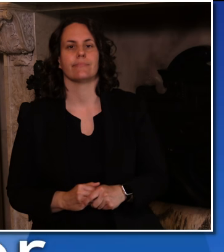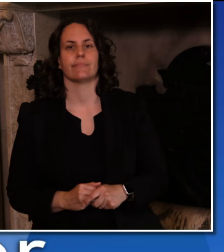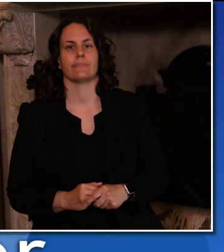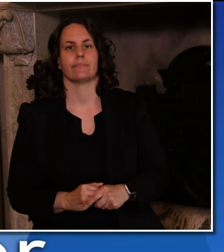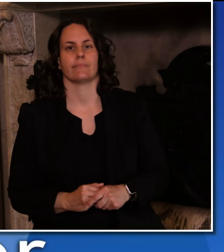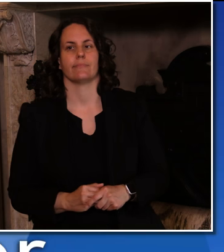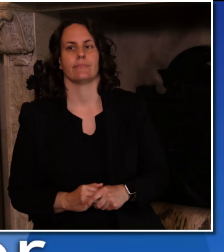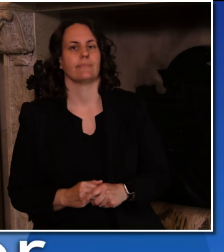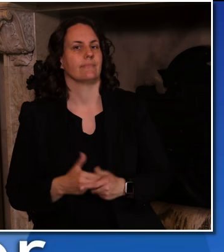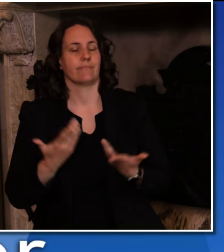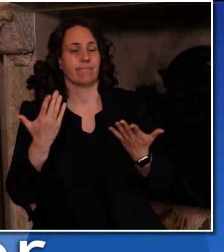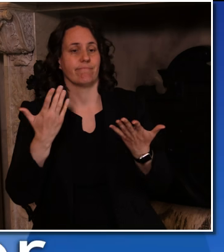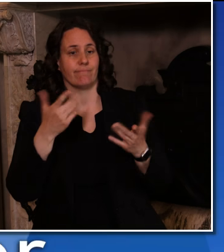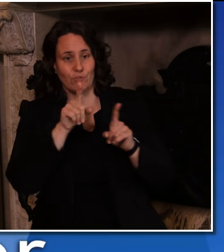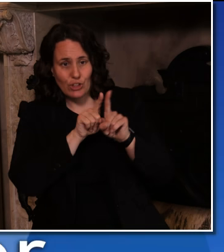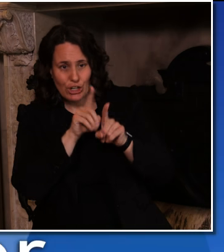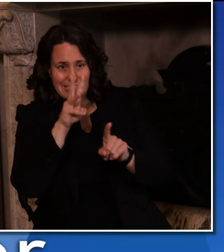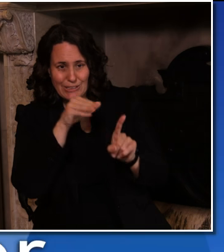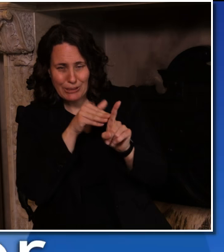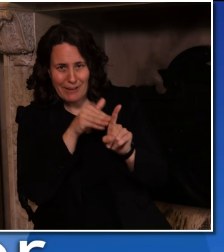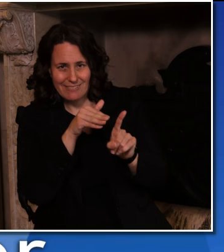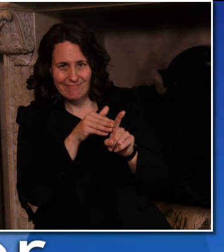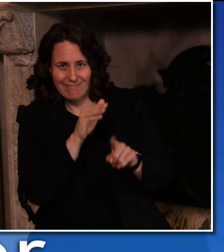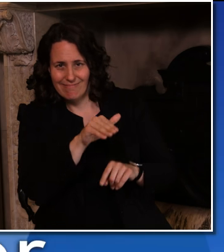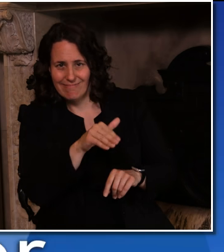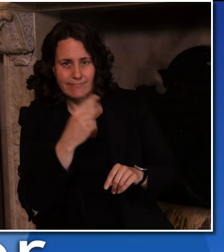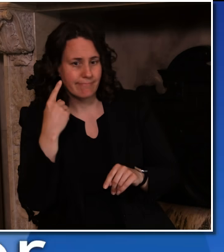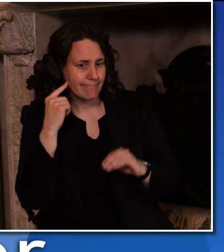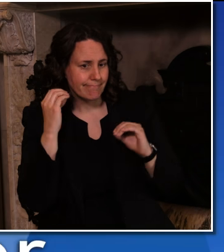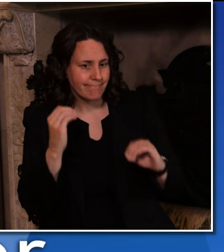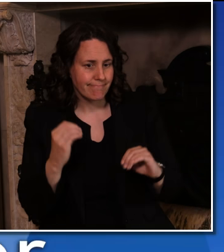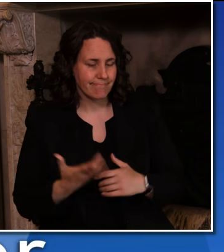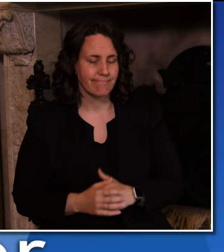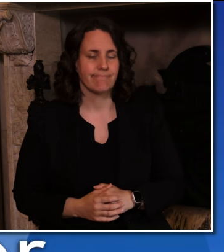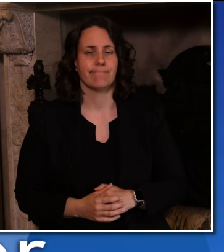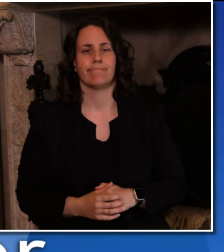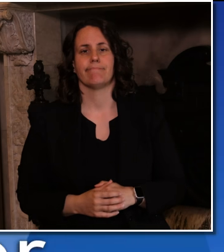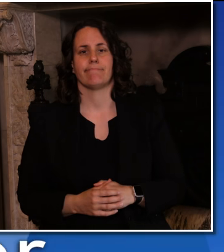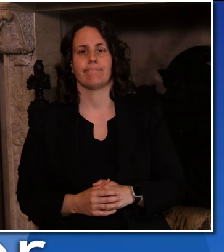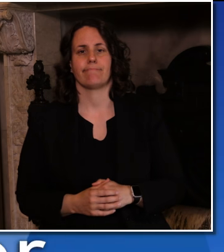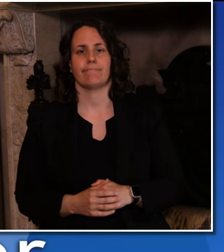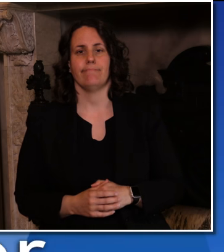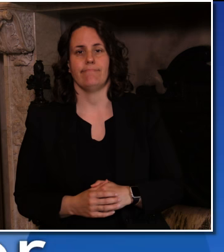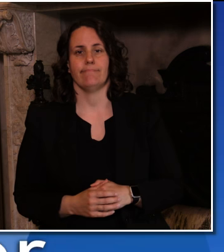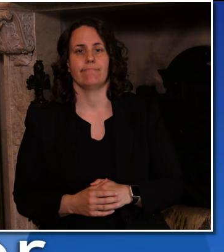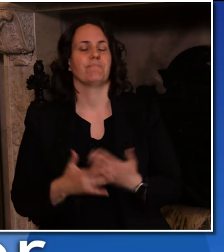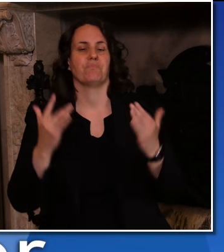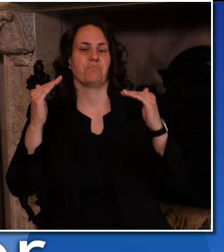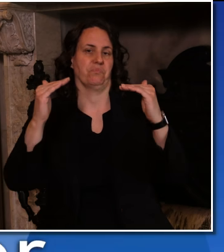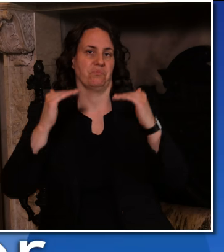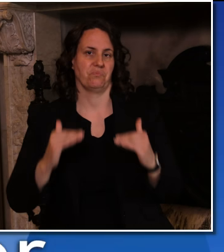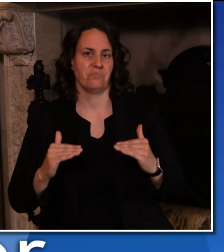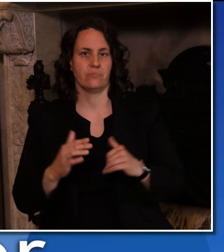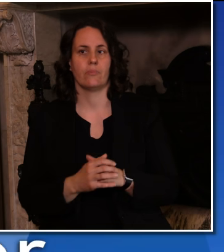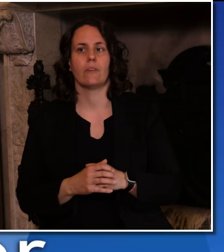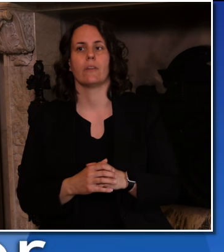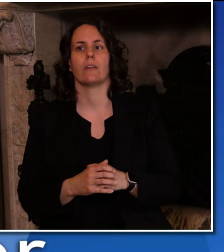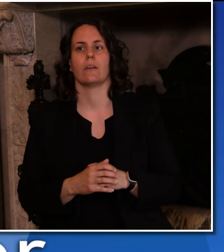And a reminder, *6 to unmute your phone. Okay, we'll move on then